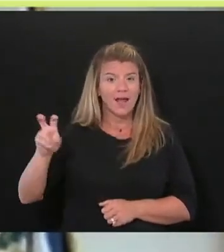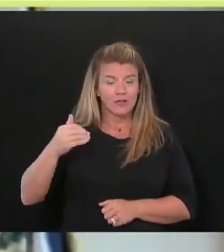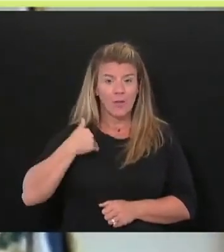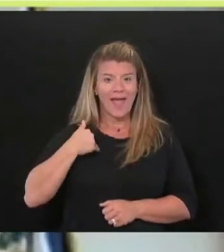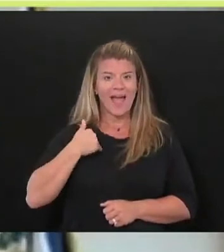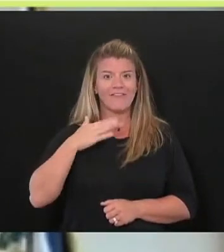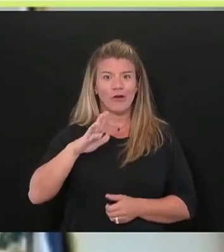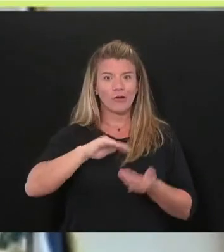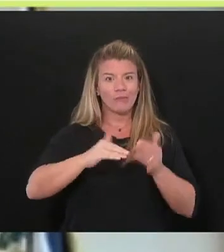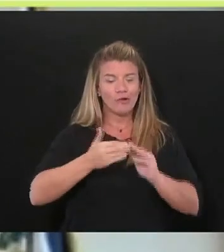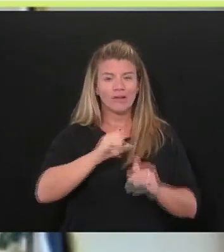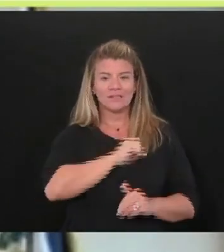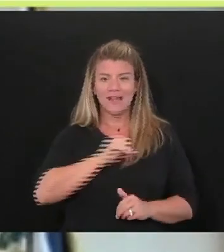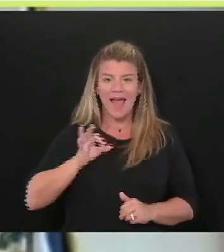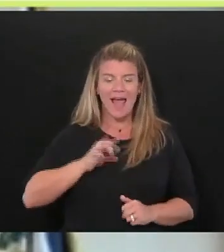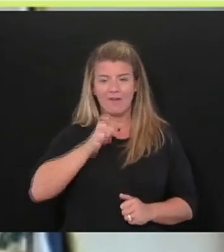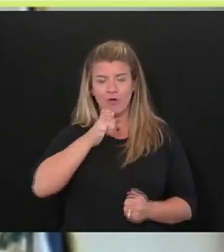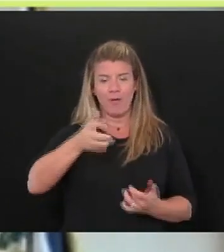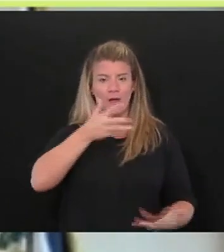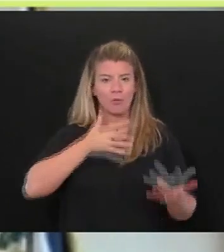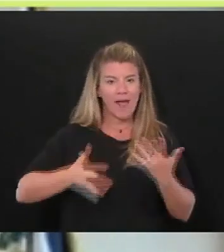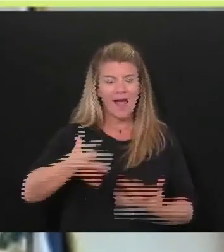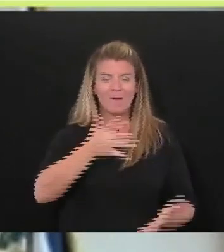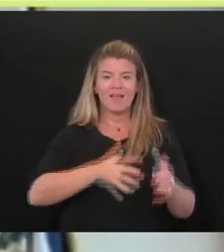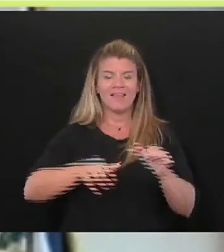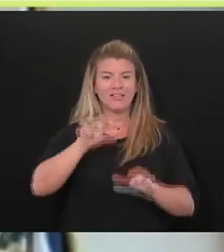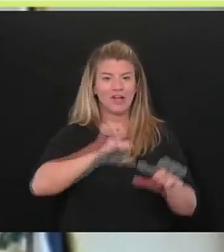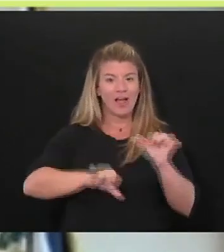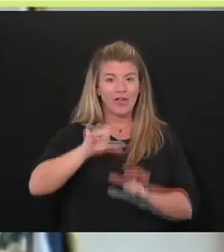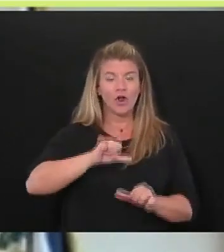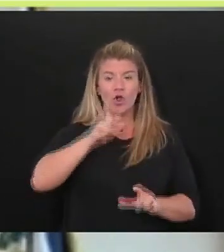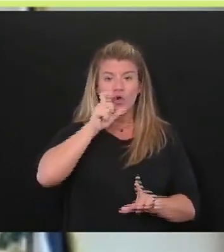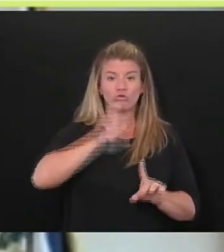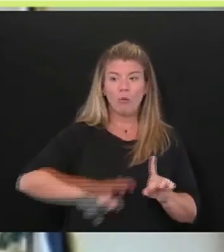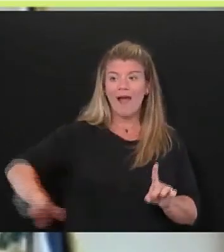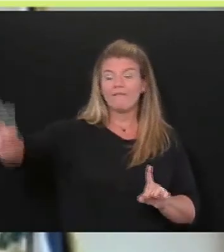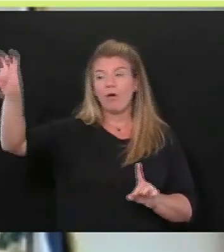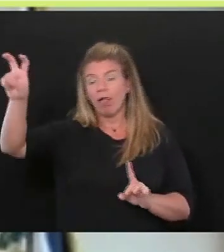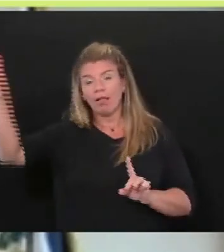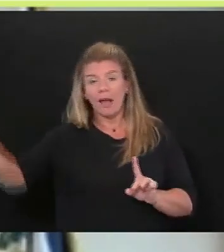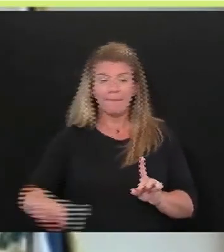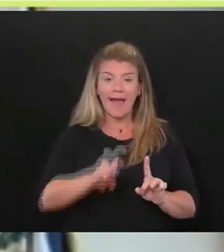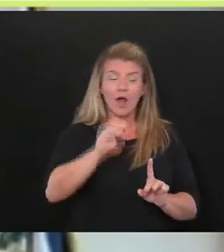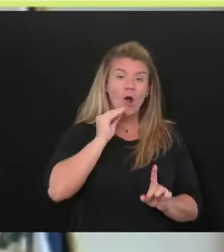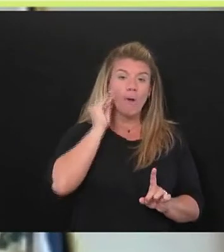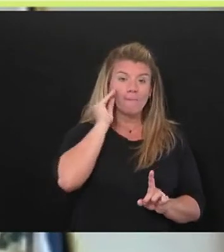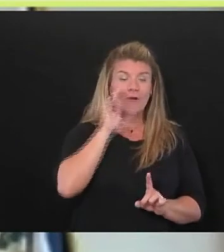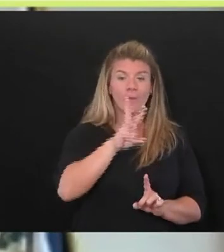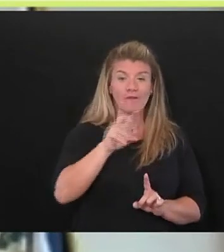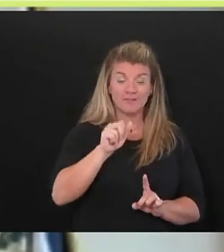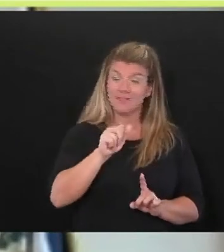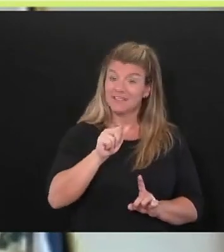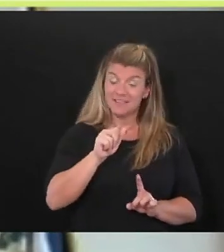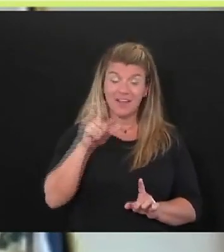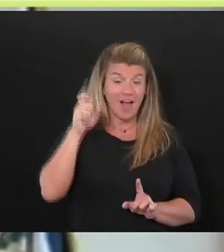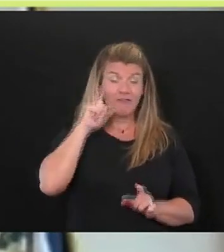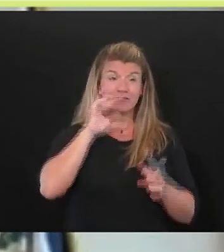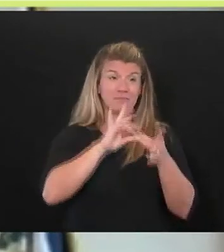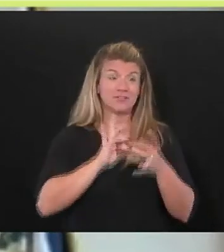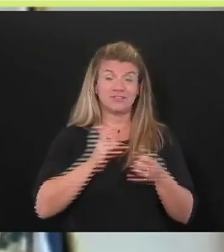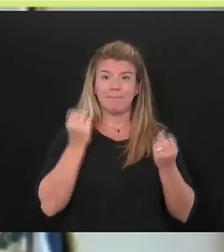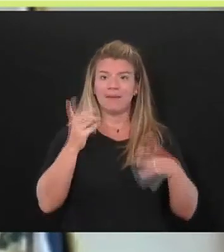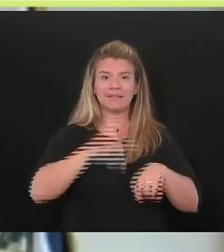who interact with individuals who travel into West Virginia, as the governor said many times from the